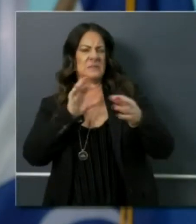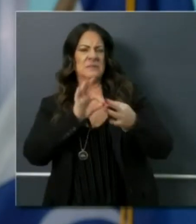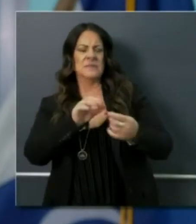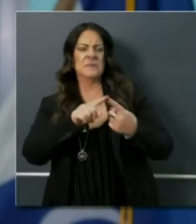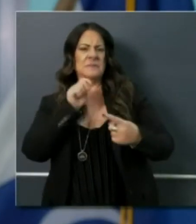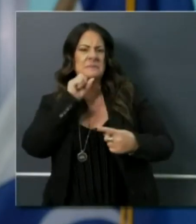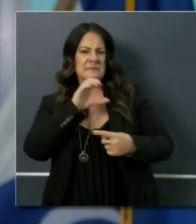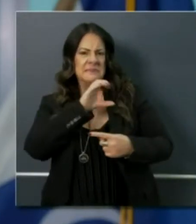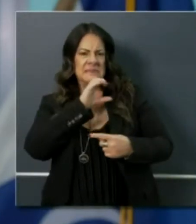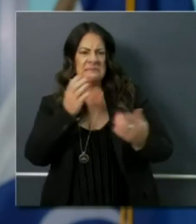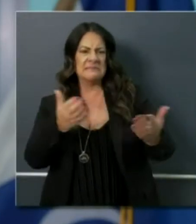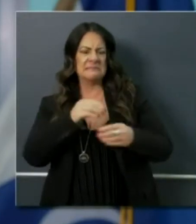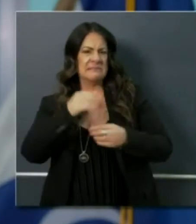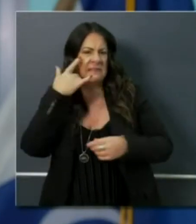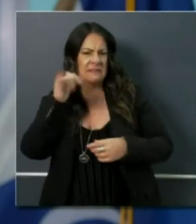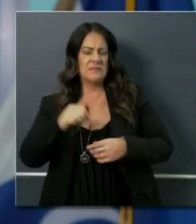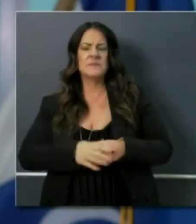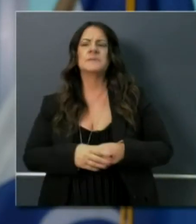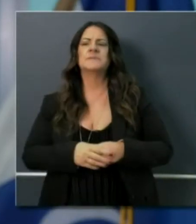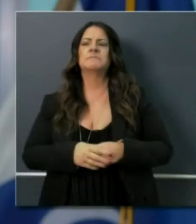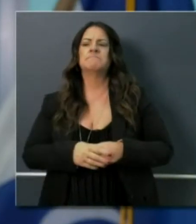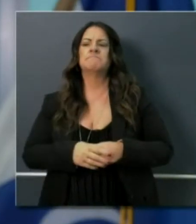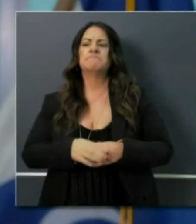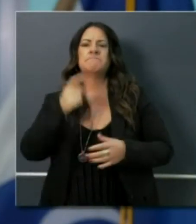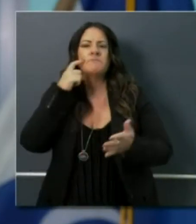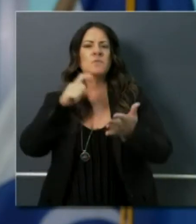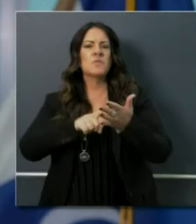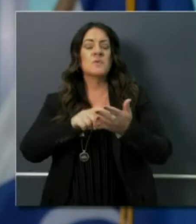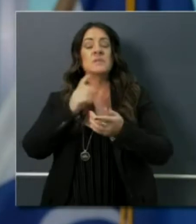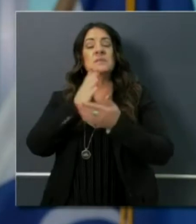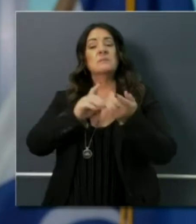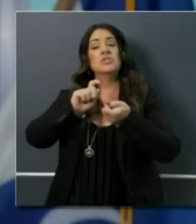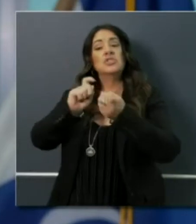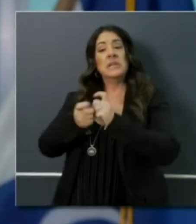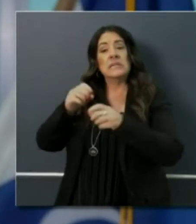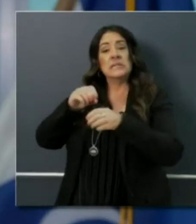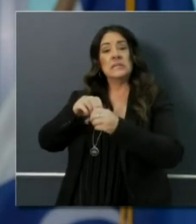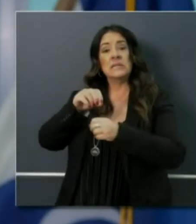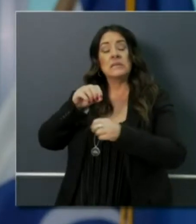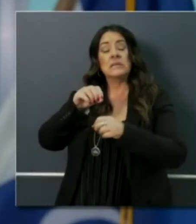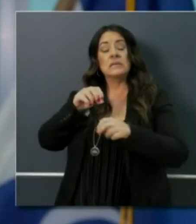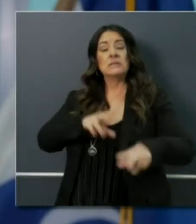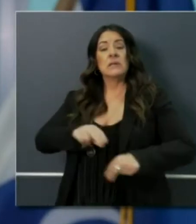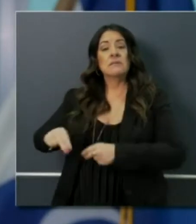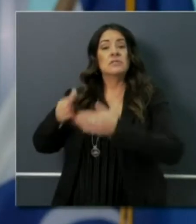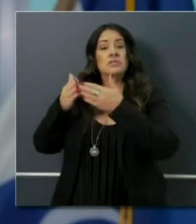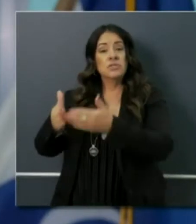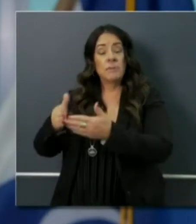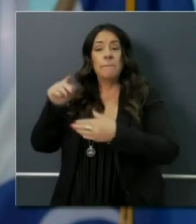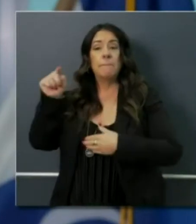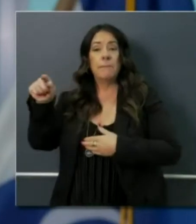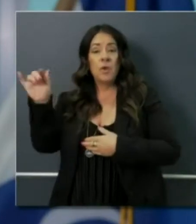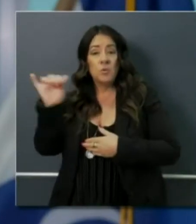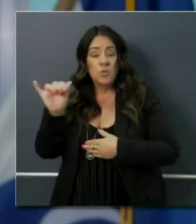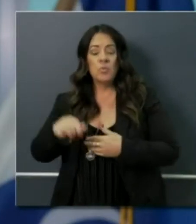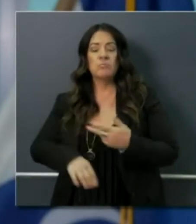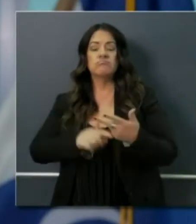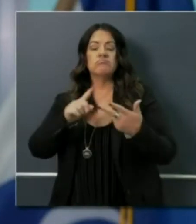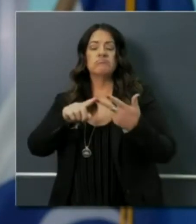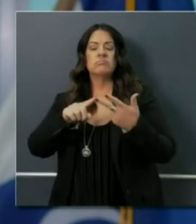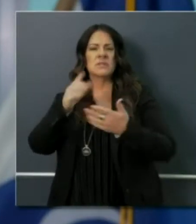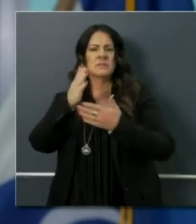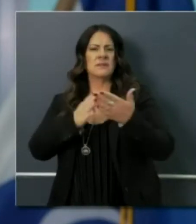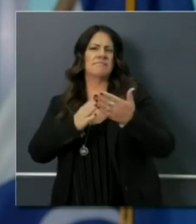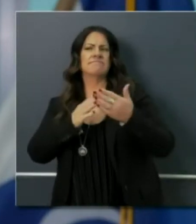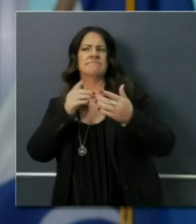state of California, some changes at the USNS Mercy. We have some new mobility data we wanted to share with you,